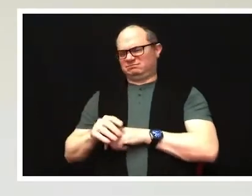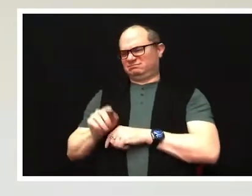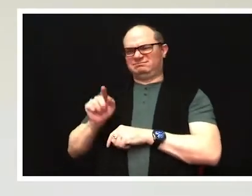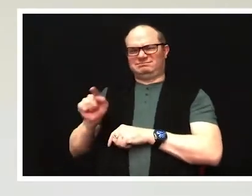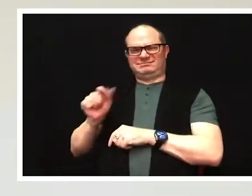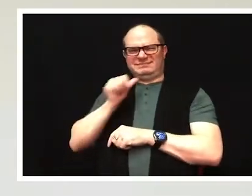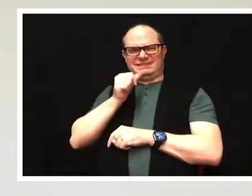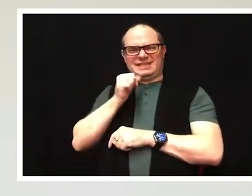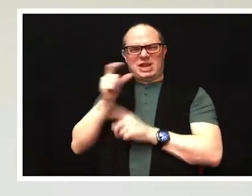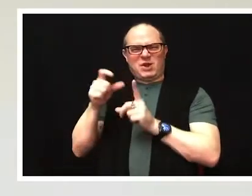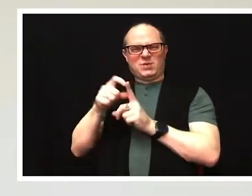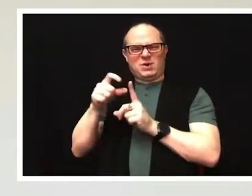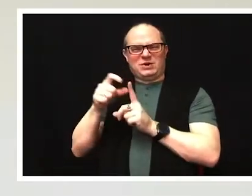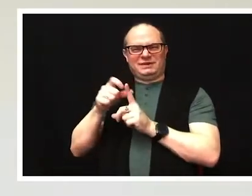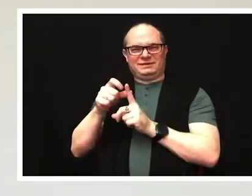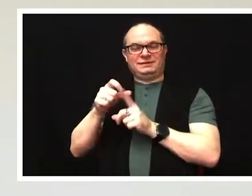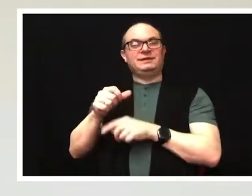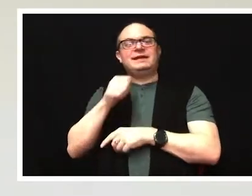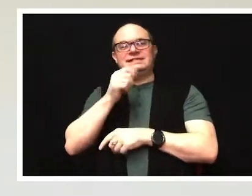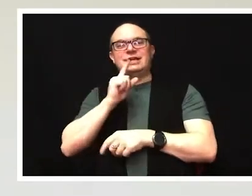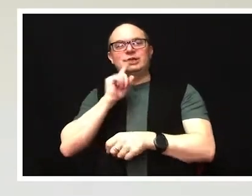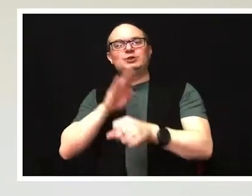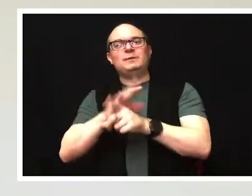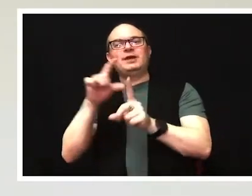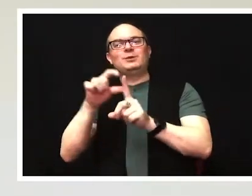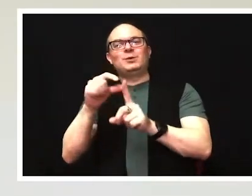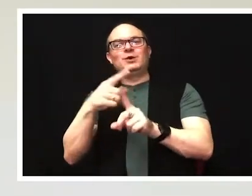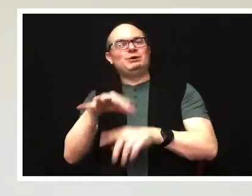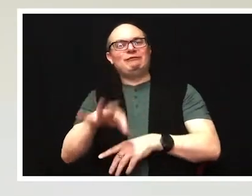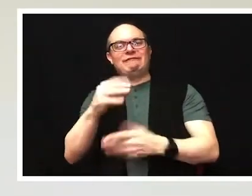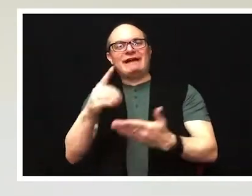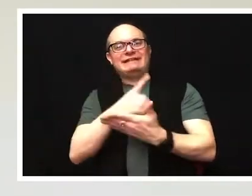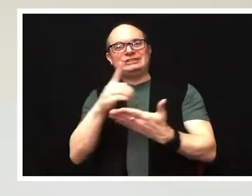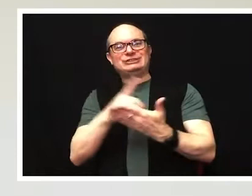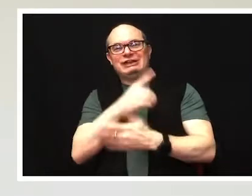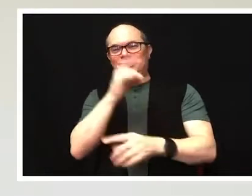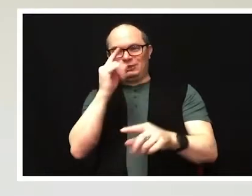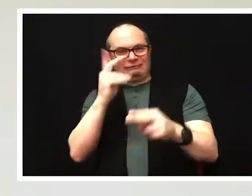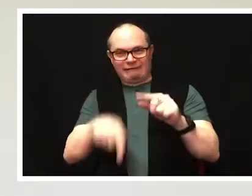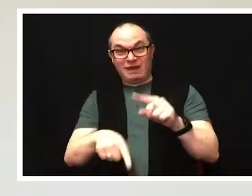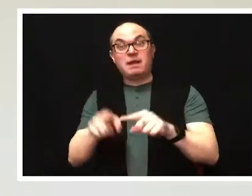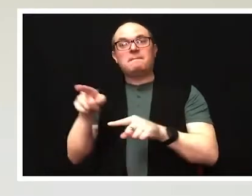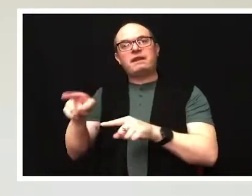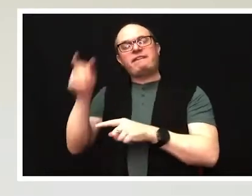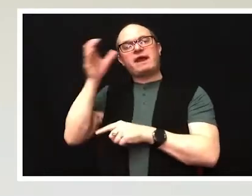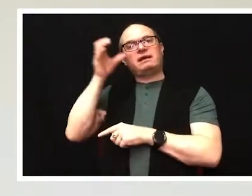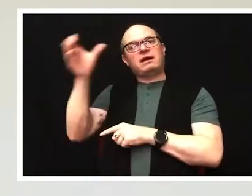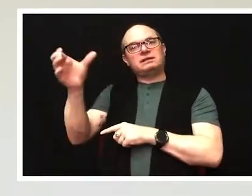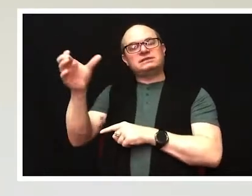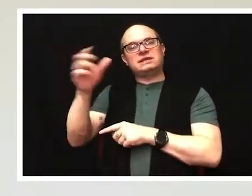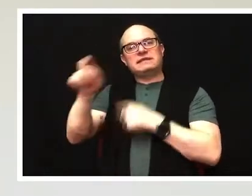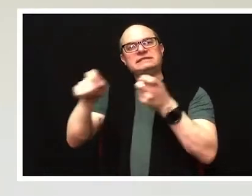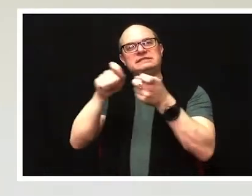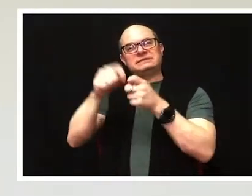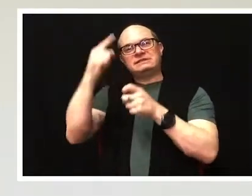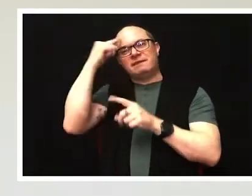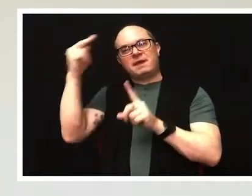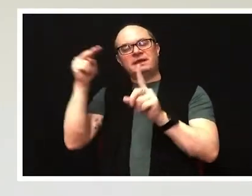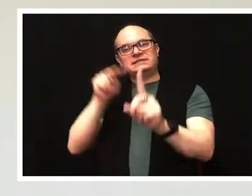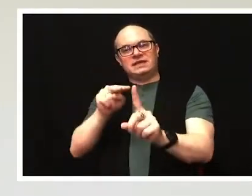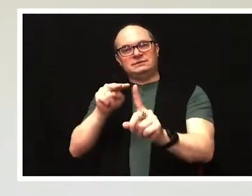even a word. While it's not an actual word in the dictionary, it is a phenomenal concept of a certain type of